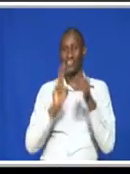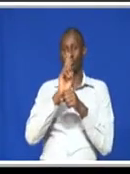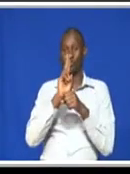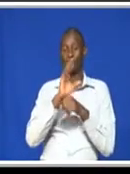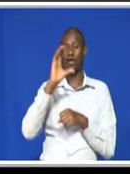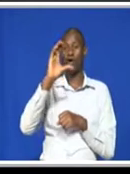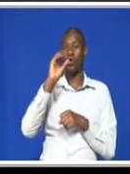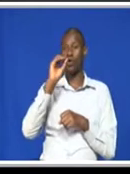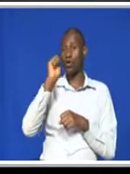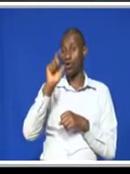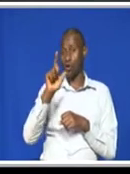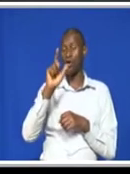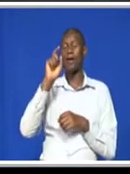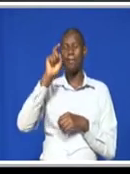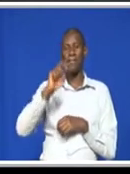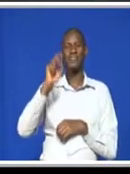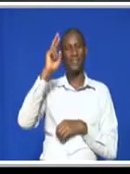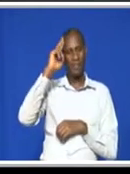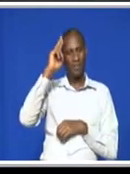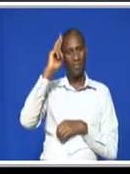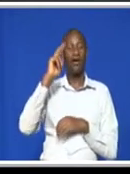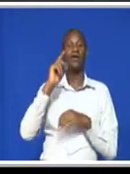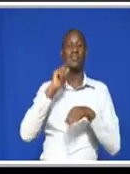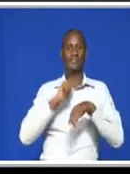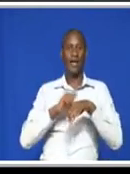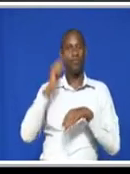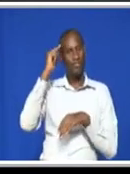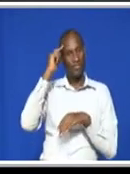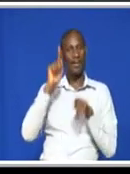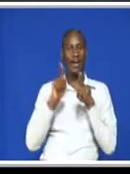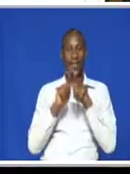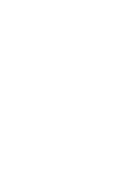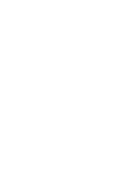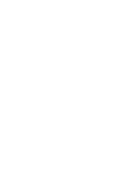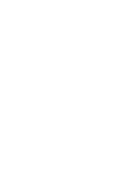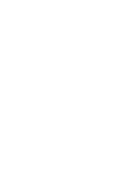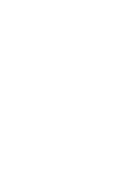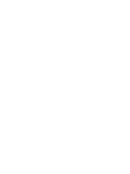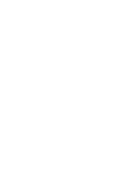coal that we need to bear in mind as we think about coal as a source of energy.